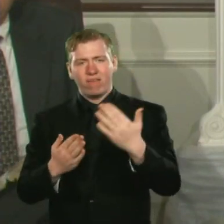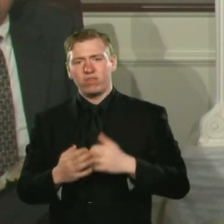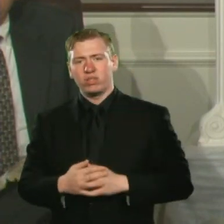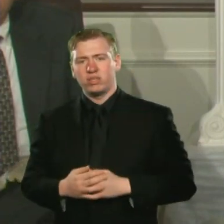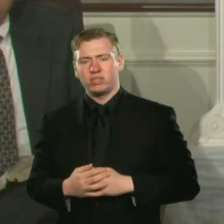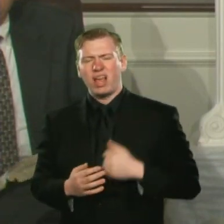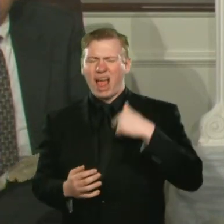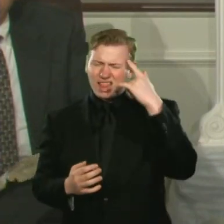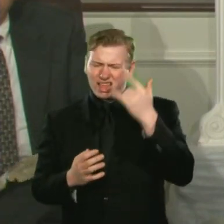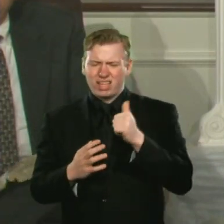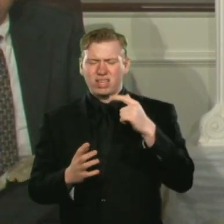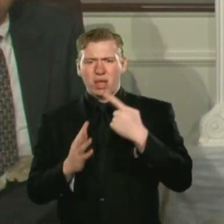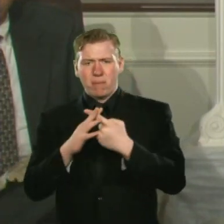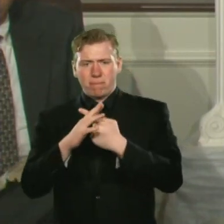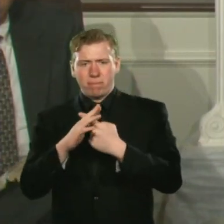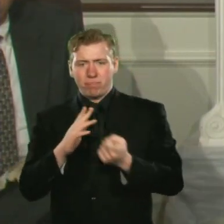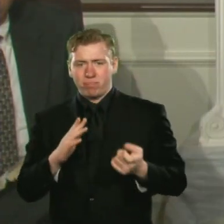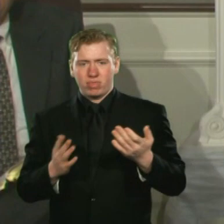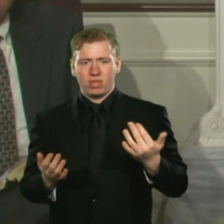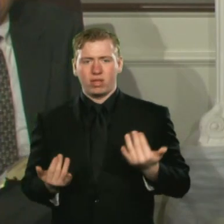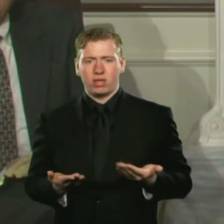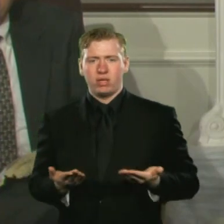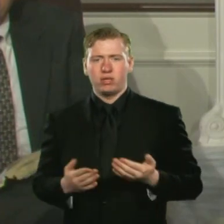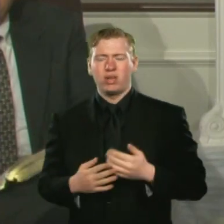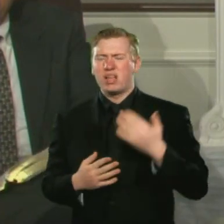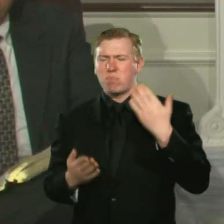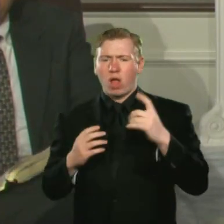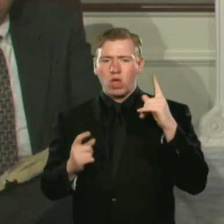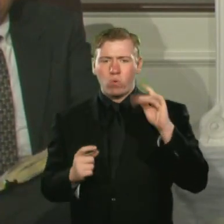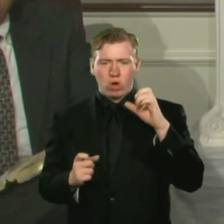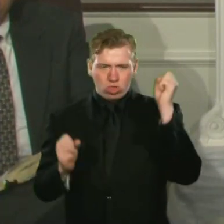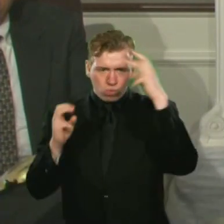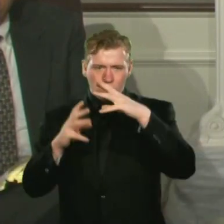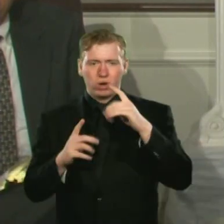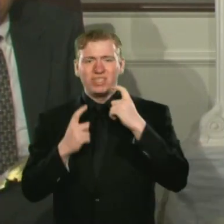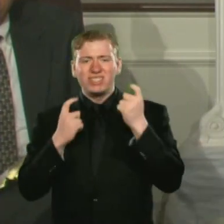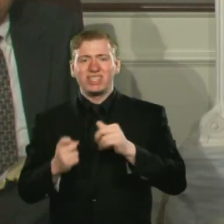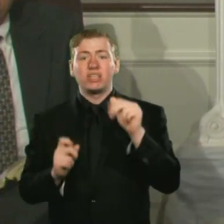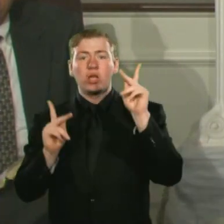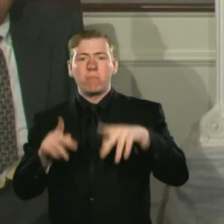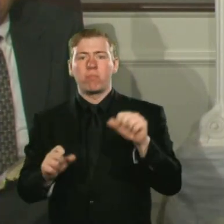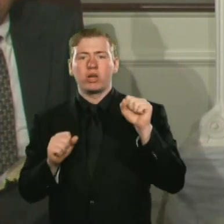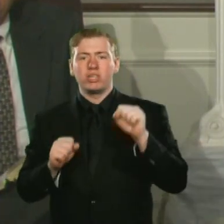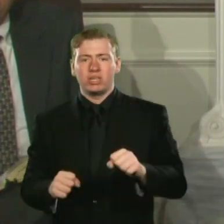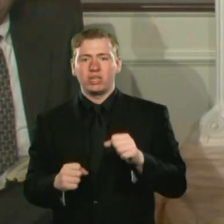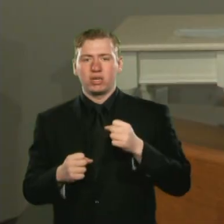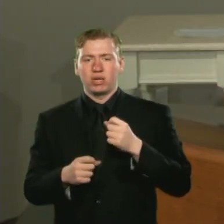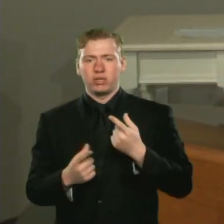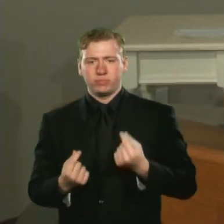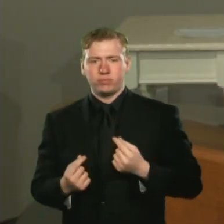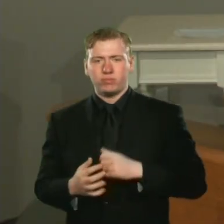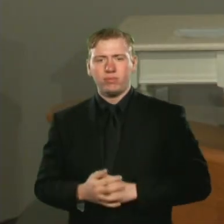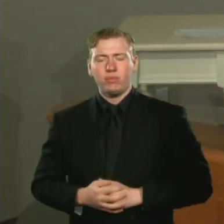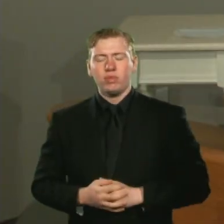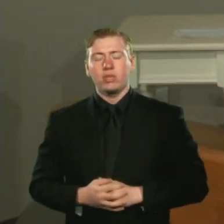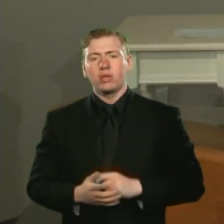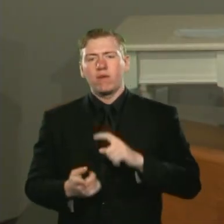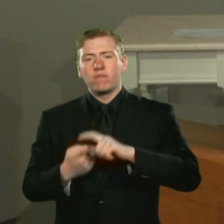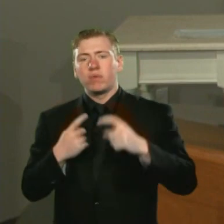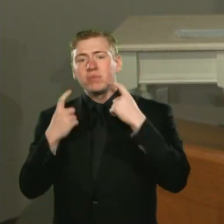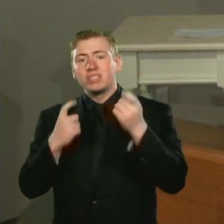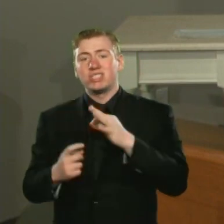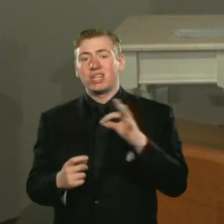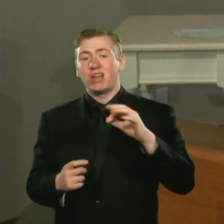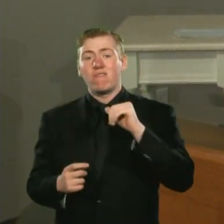it's a missing element. It's probably one of the worst sins a person can commit. From the sin